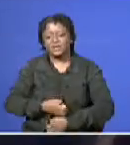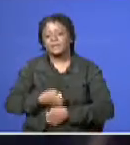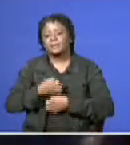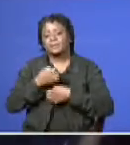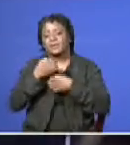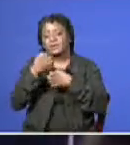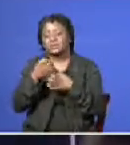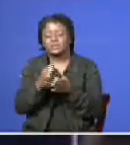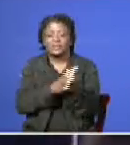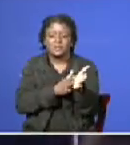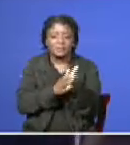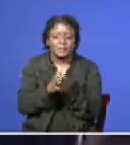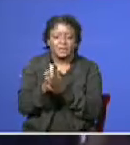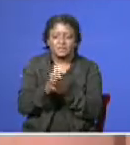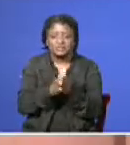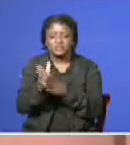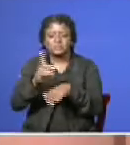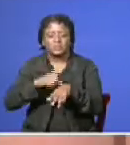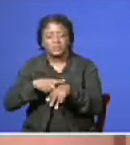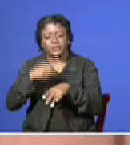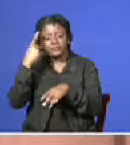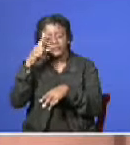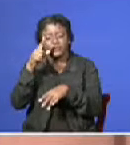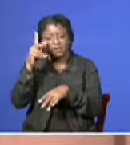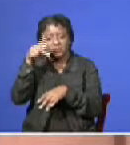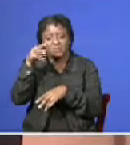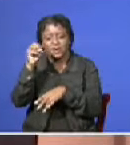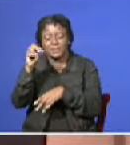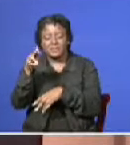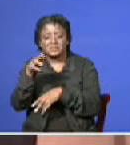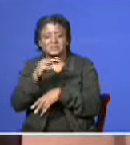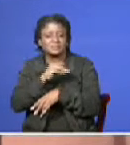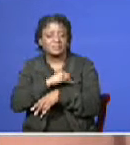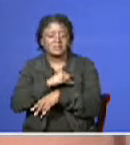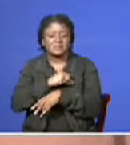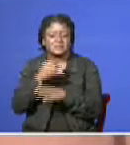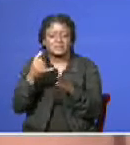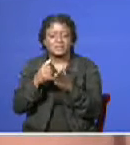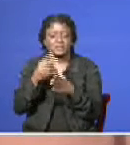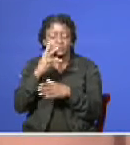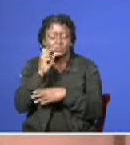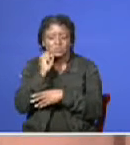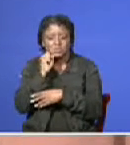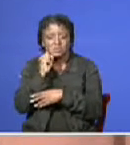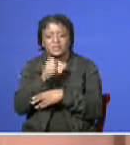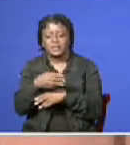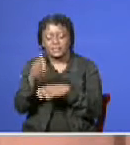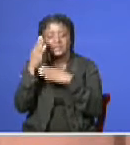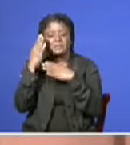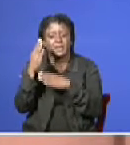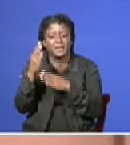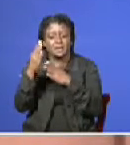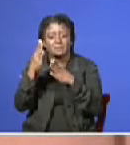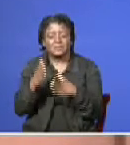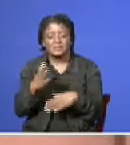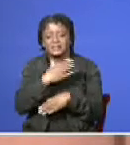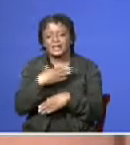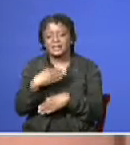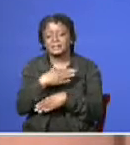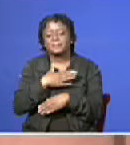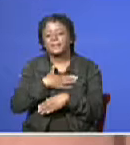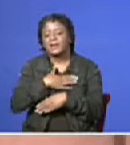moment for Prime Minister Minnis. It would have been the Bahamians and my mother.